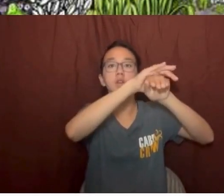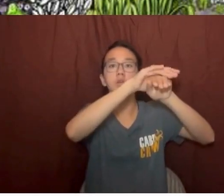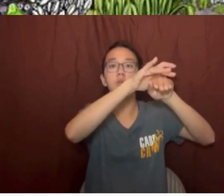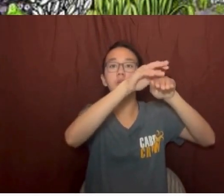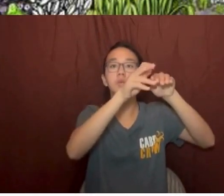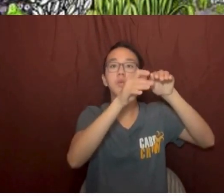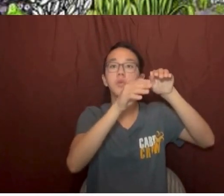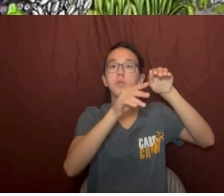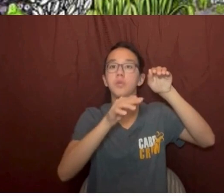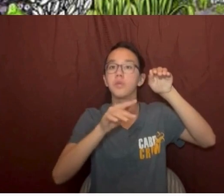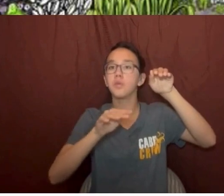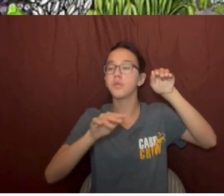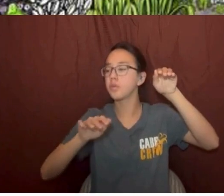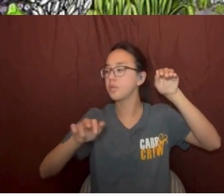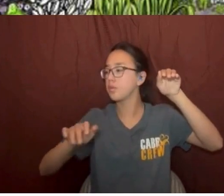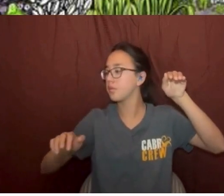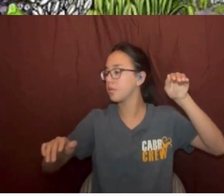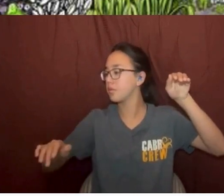the tides,